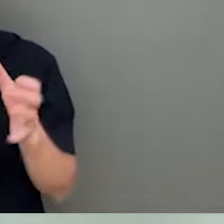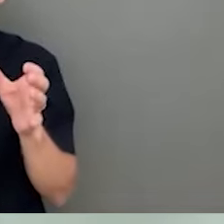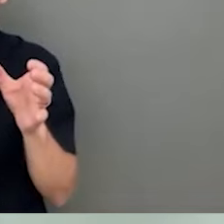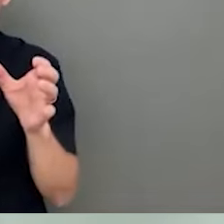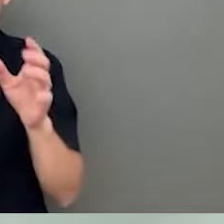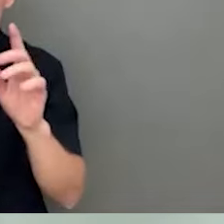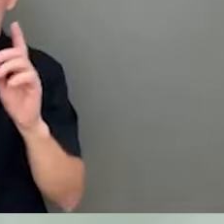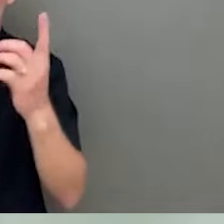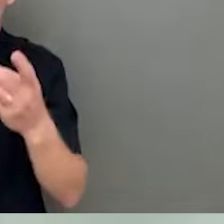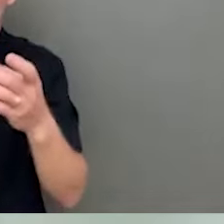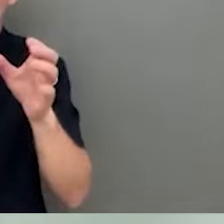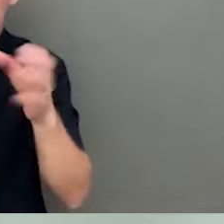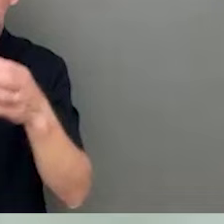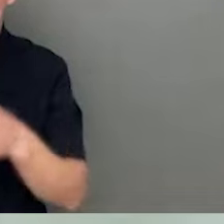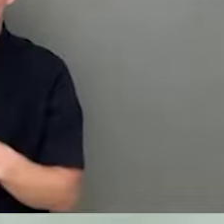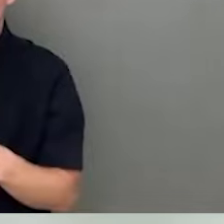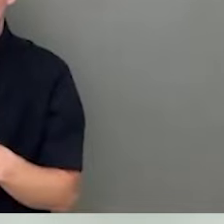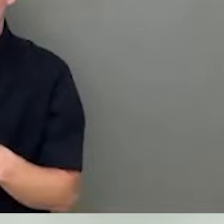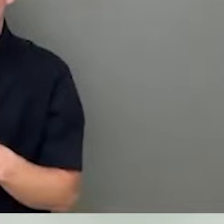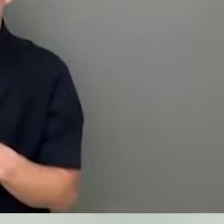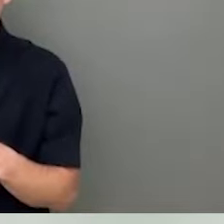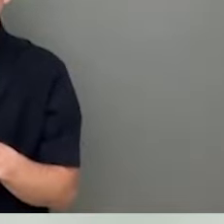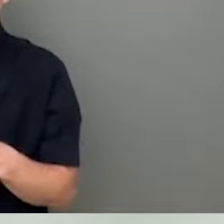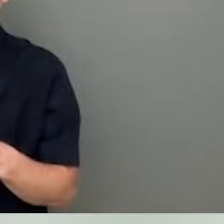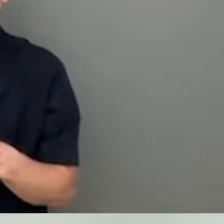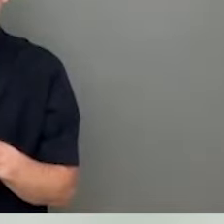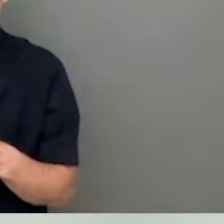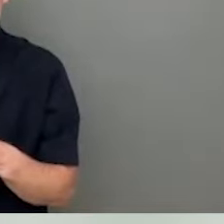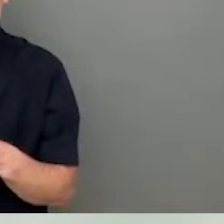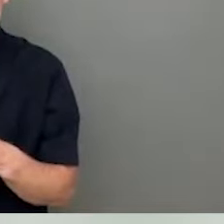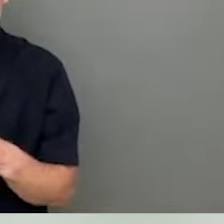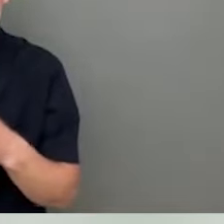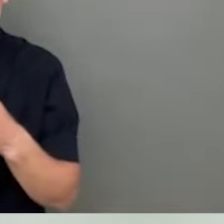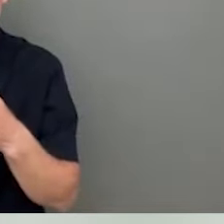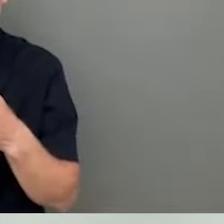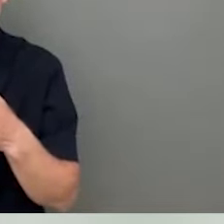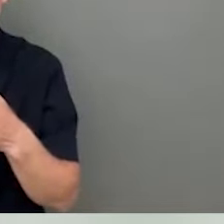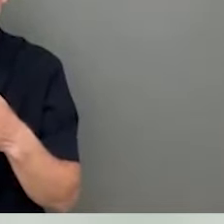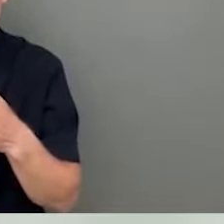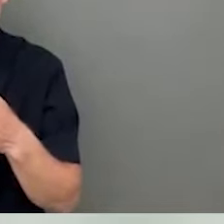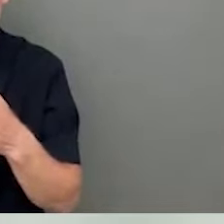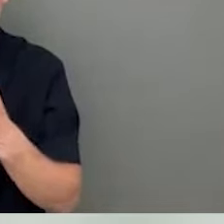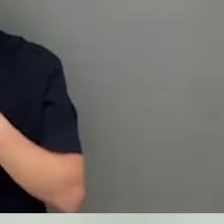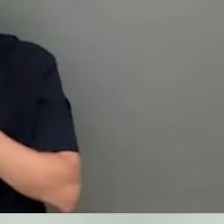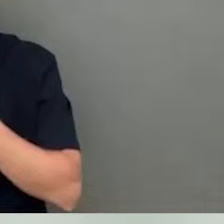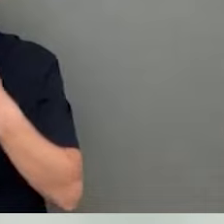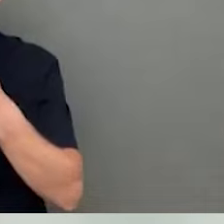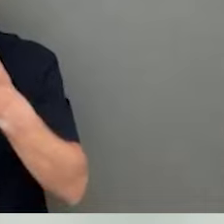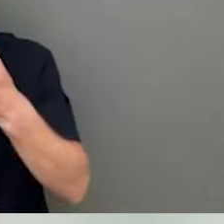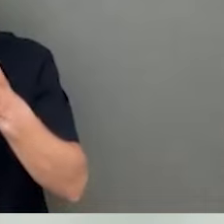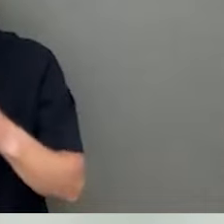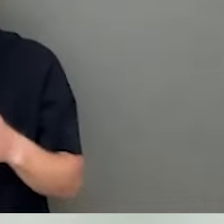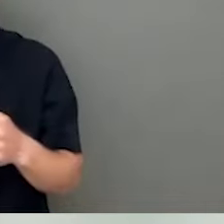happen separately. I would also highlight that, often you see in